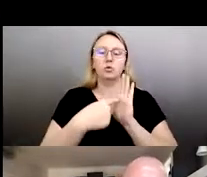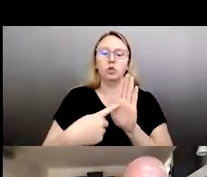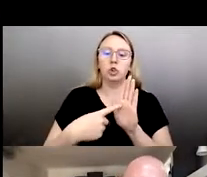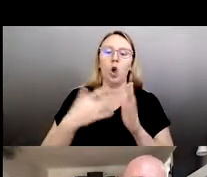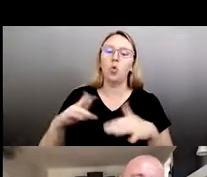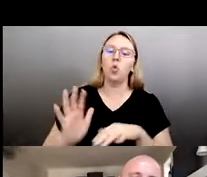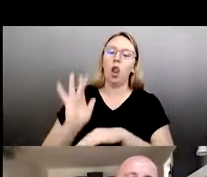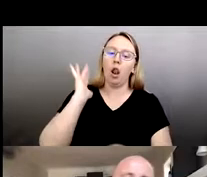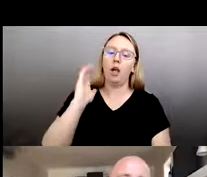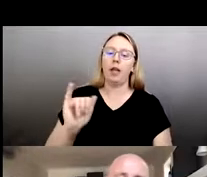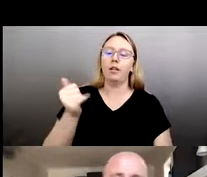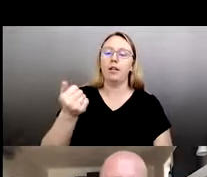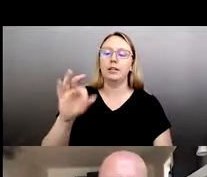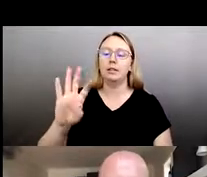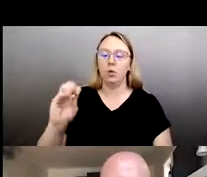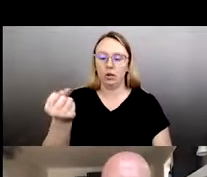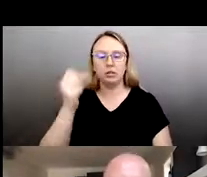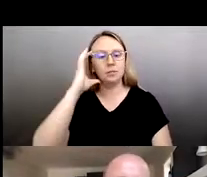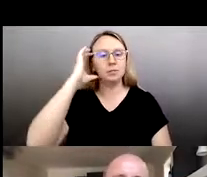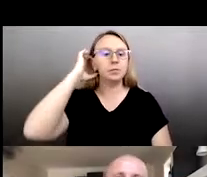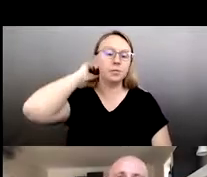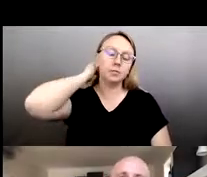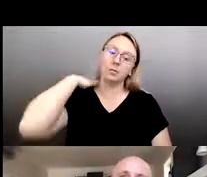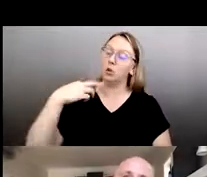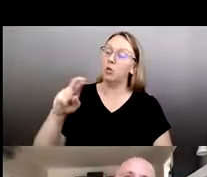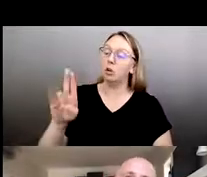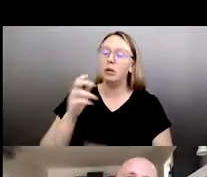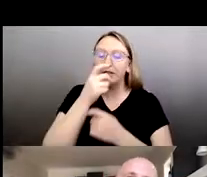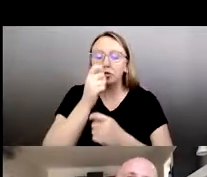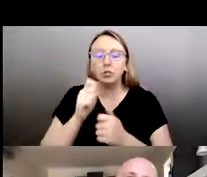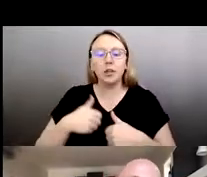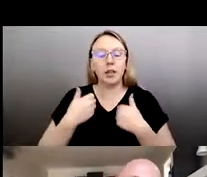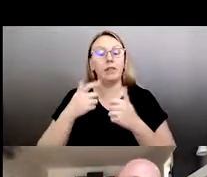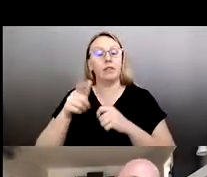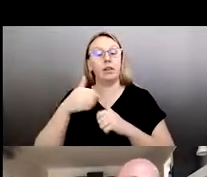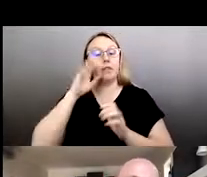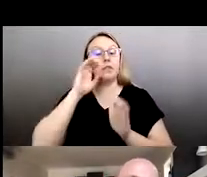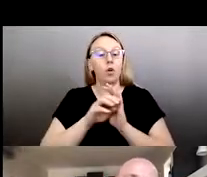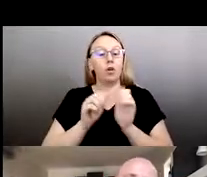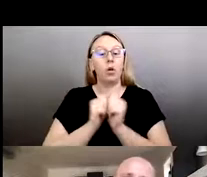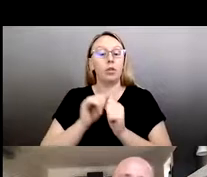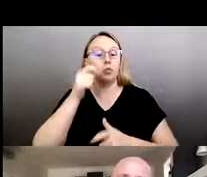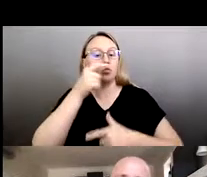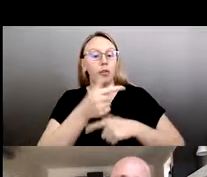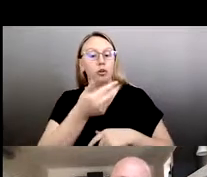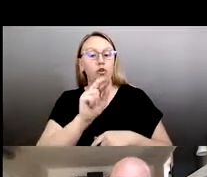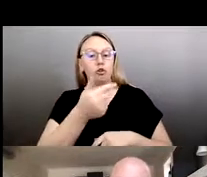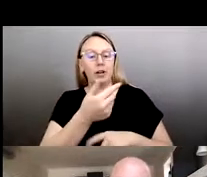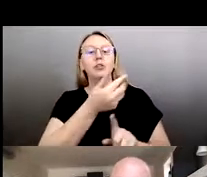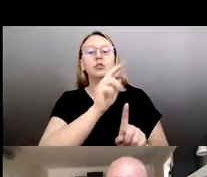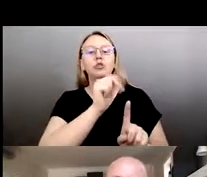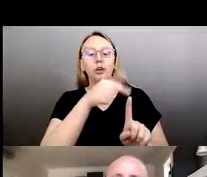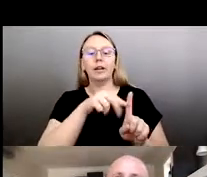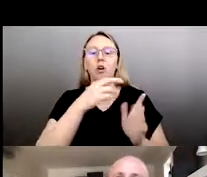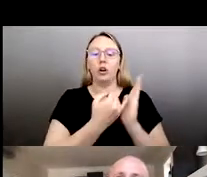a really interesting early life. This is a photo of him with his brother Greg. On the left, Greg is an artist who just recently retired from teaching